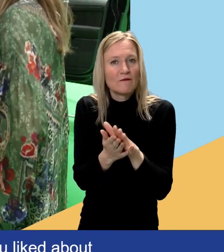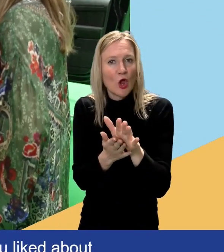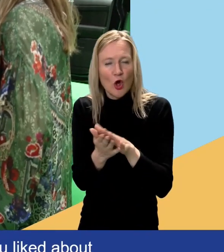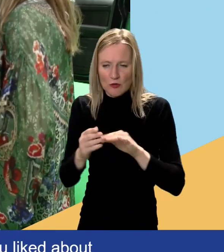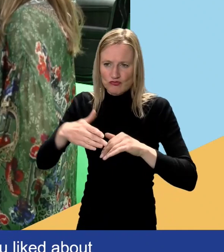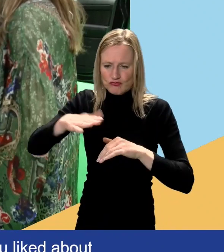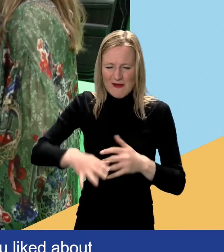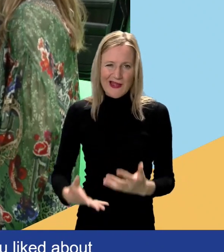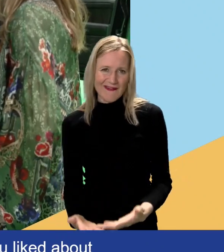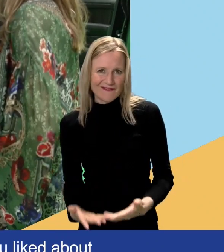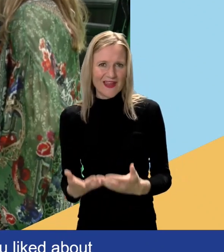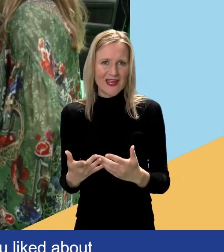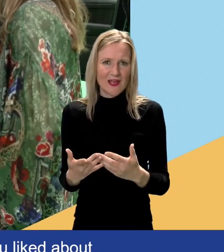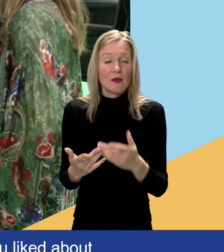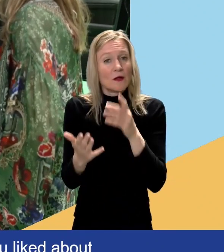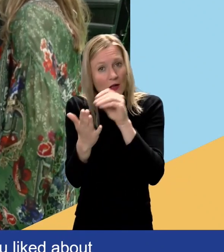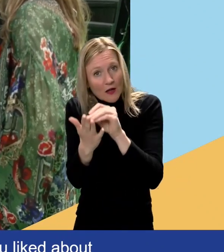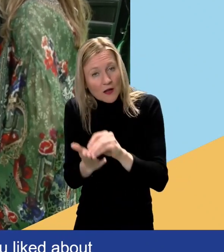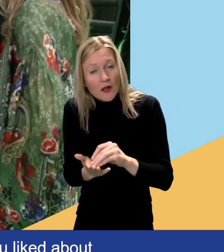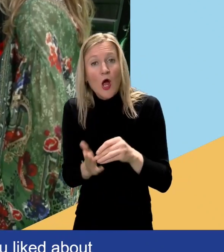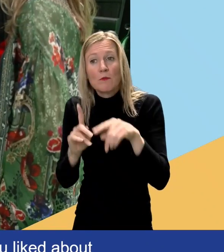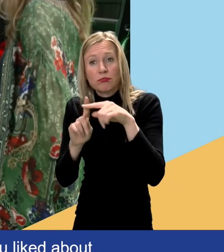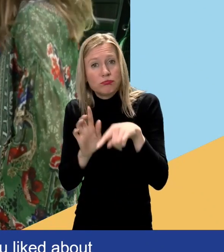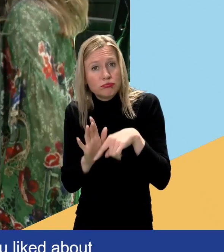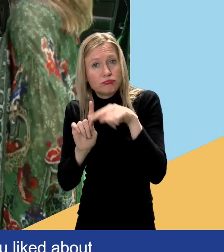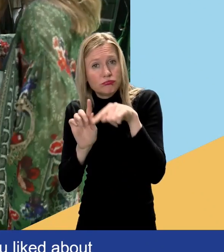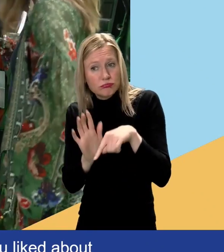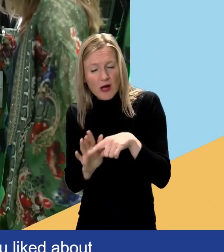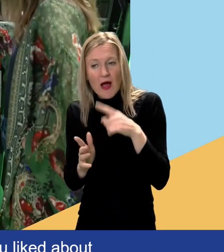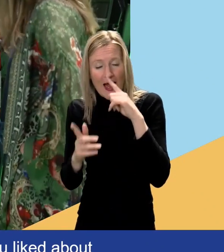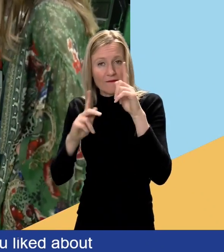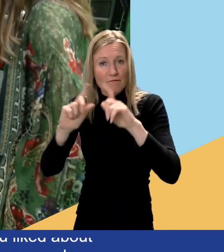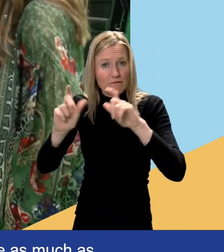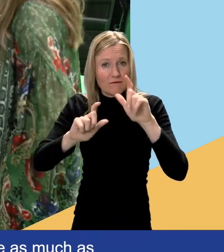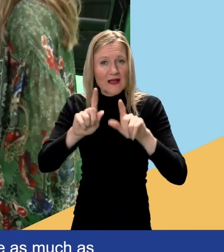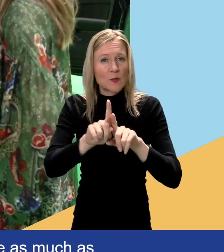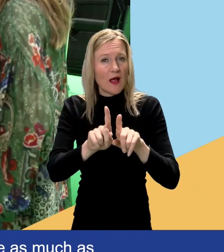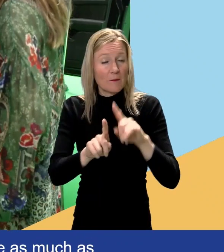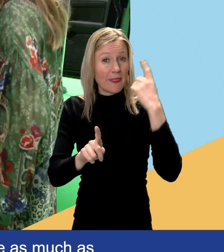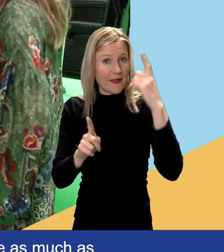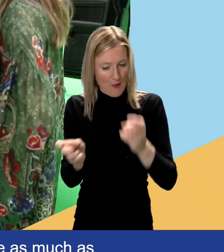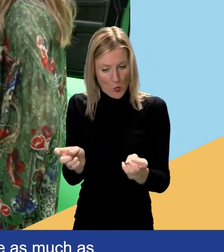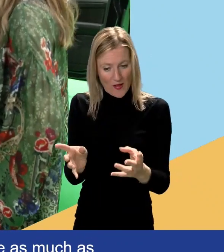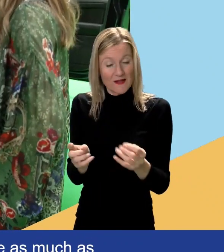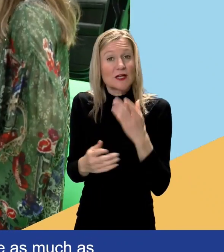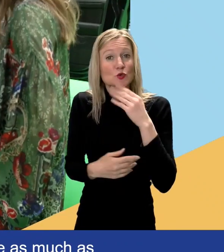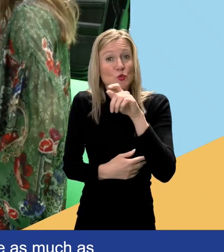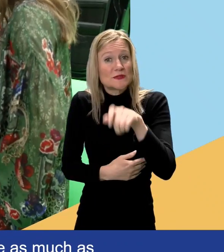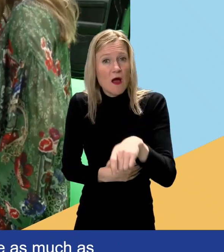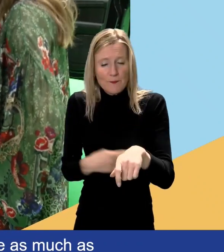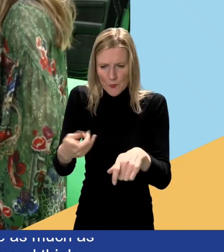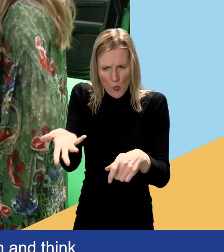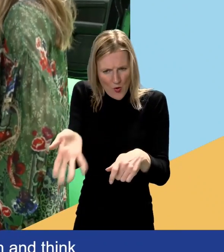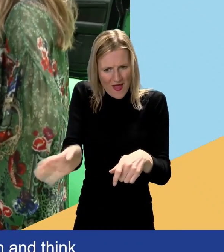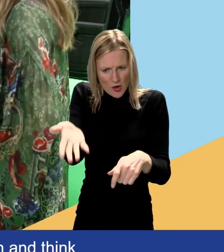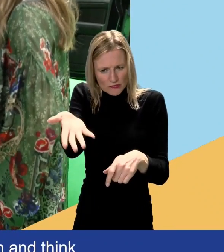Write as much as you can down, take as many pictures as you can. Really think about as well, for the wheelchair user, take pictures of where they're from.